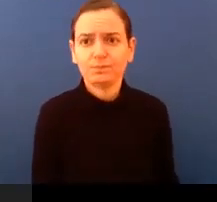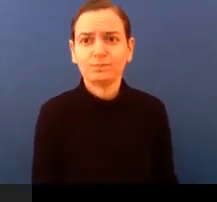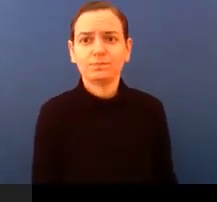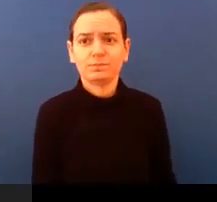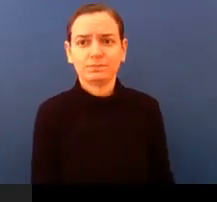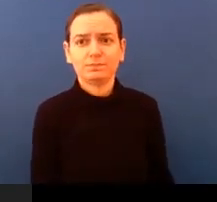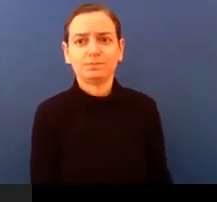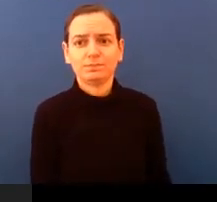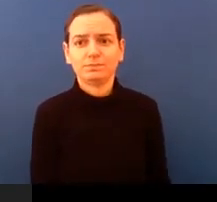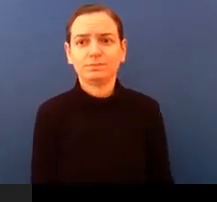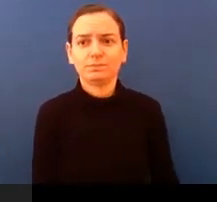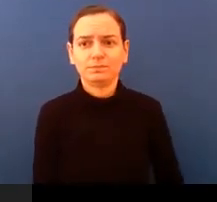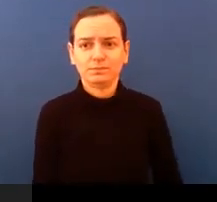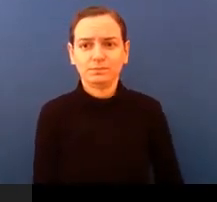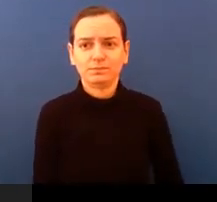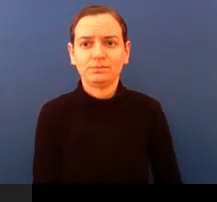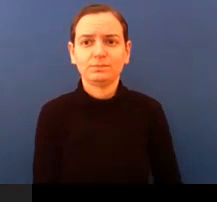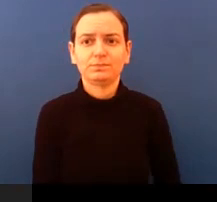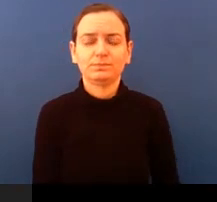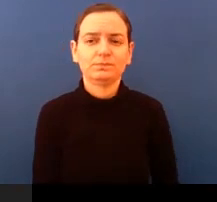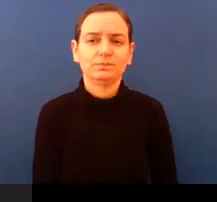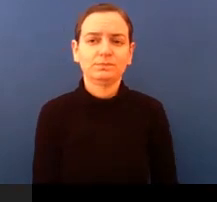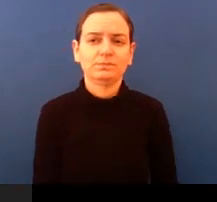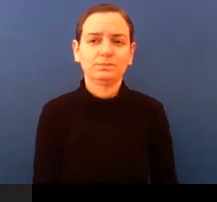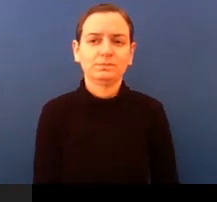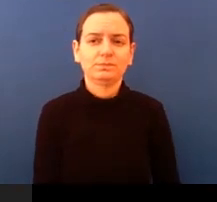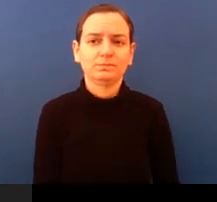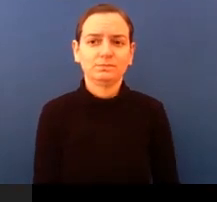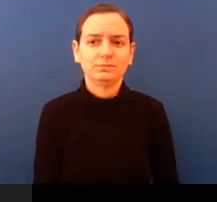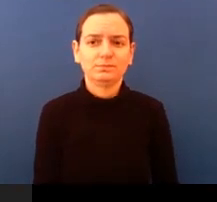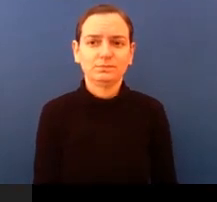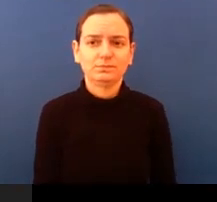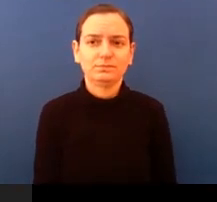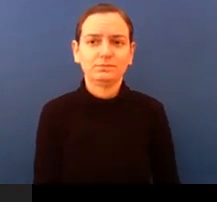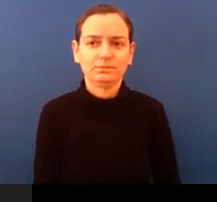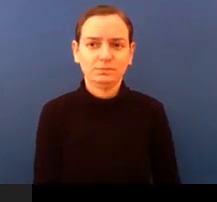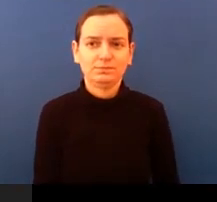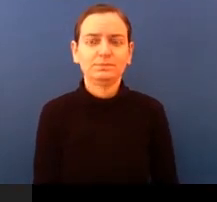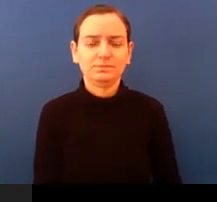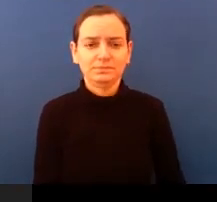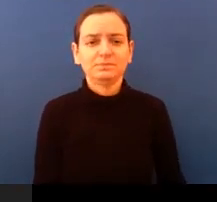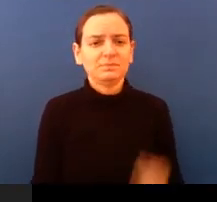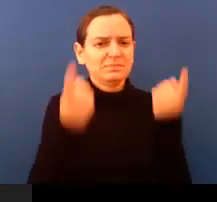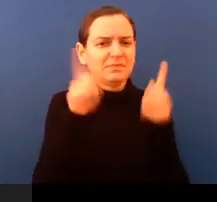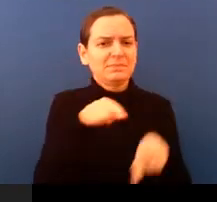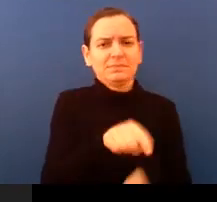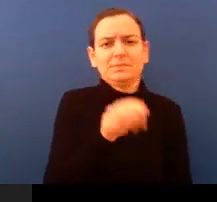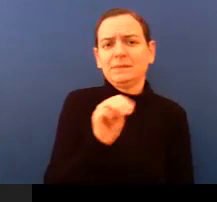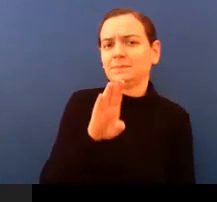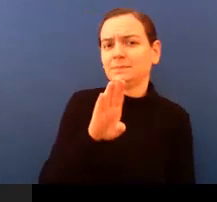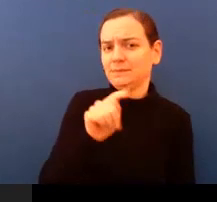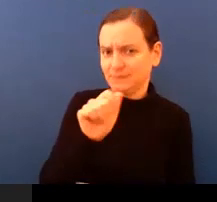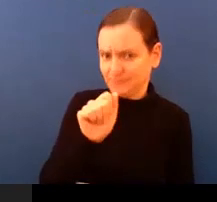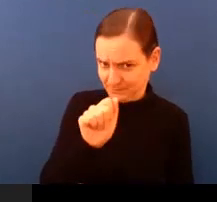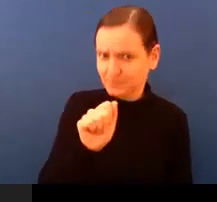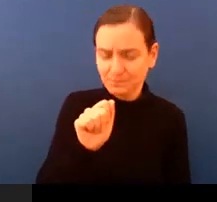video of her just walking with the dog up a long sidewalk. Well, the dog refused to go because that